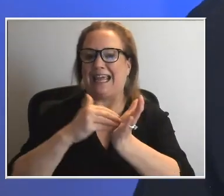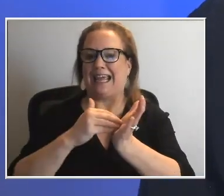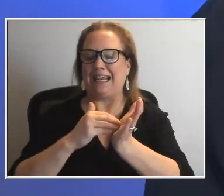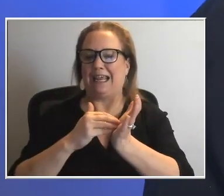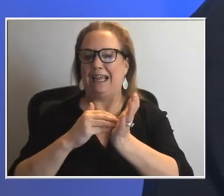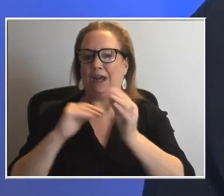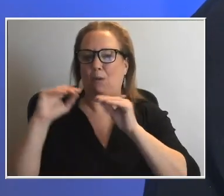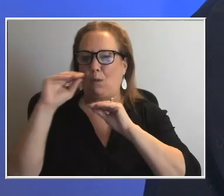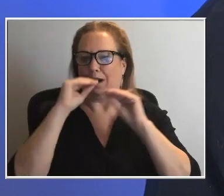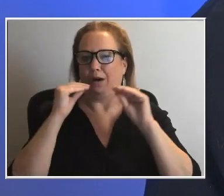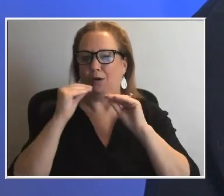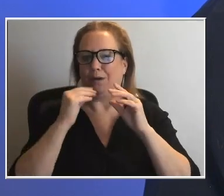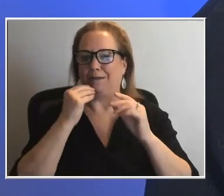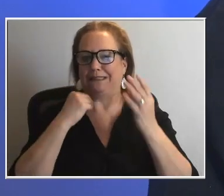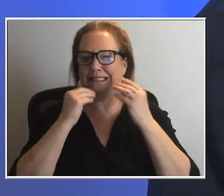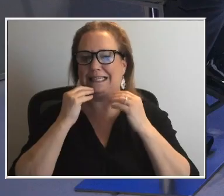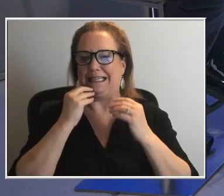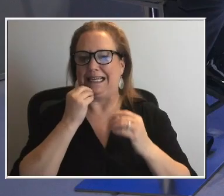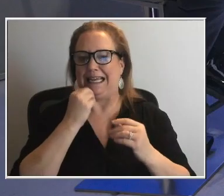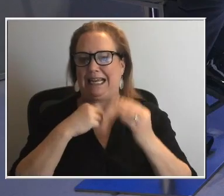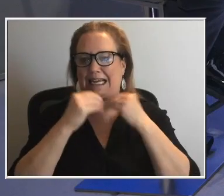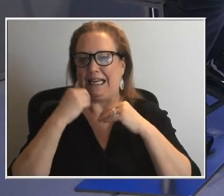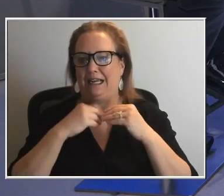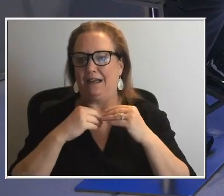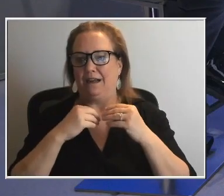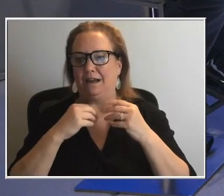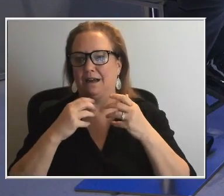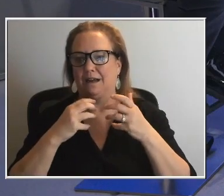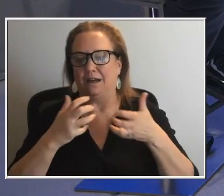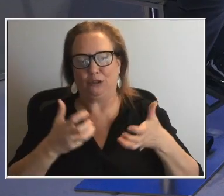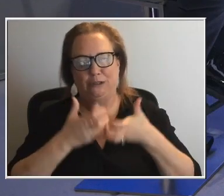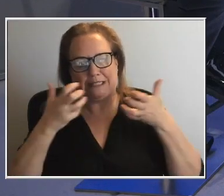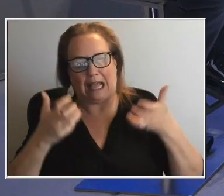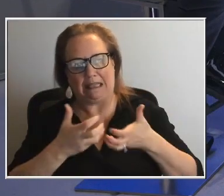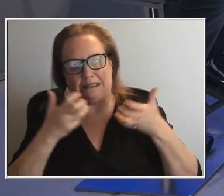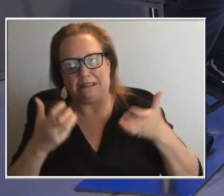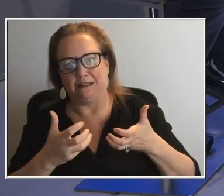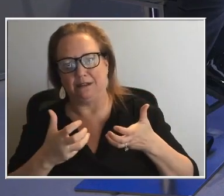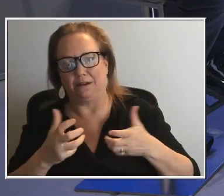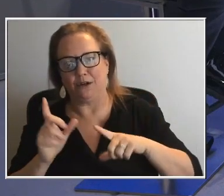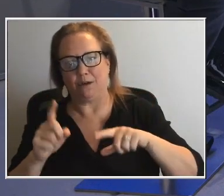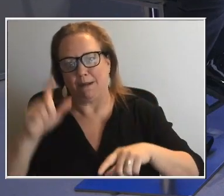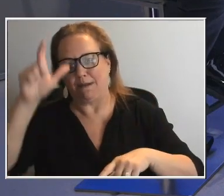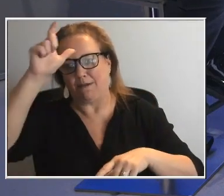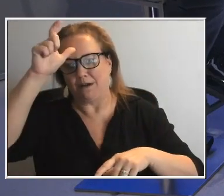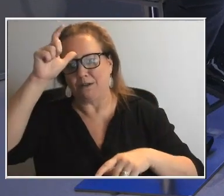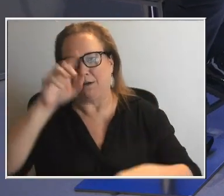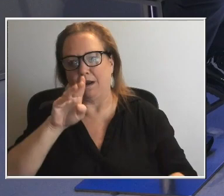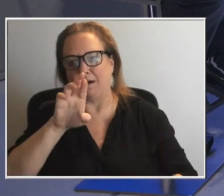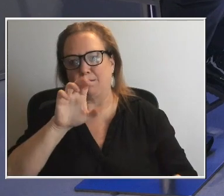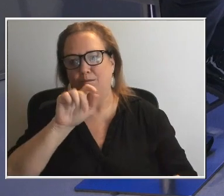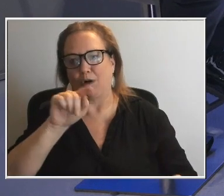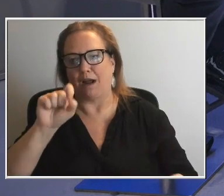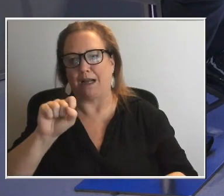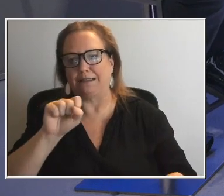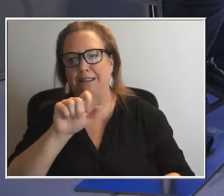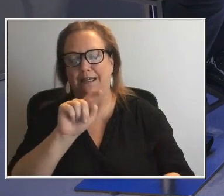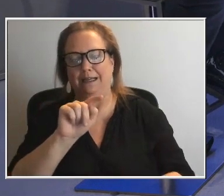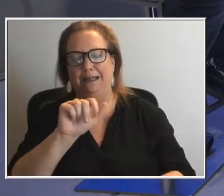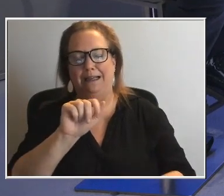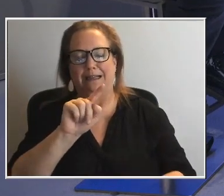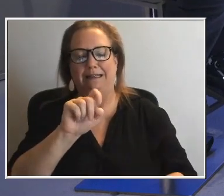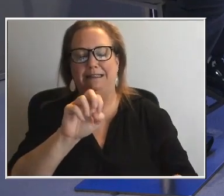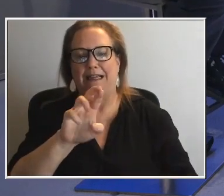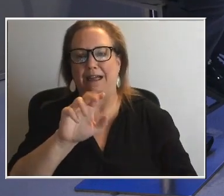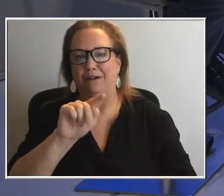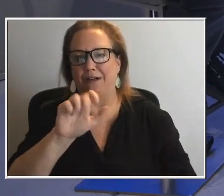going to be when I was eating. Are you doing a lot of salads at the firehouse? Because when you had me over at the firehouse, we had brats and tater tots. Yeah. So are you